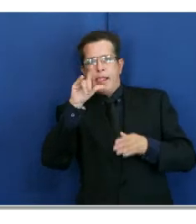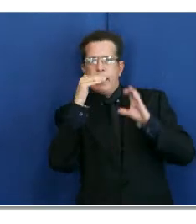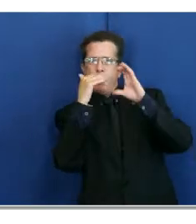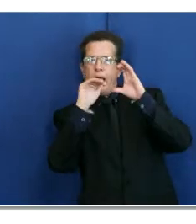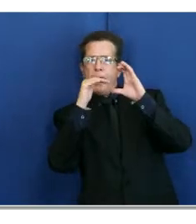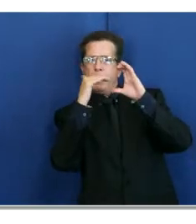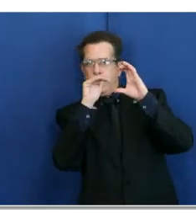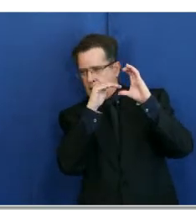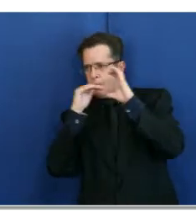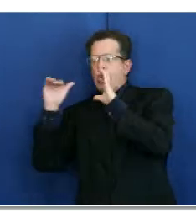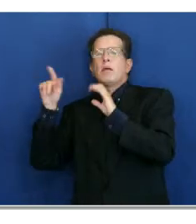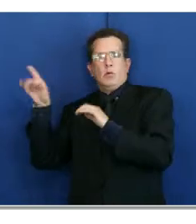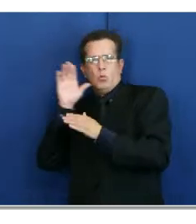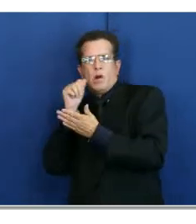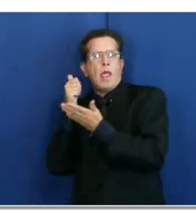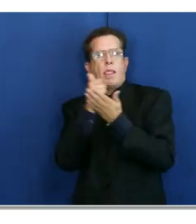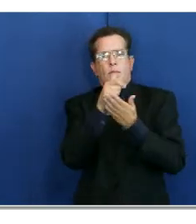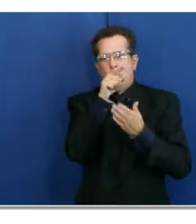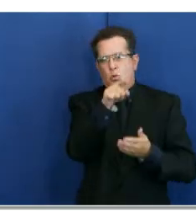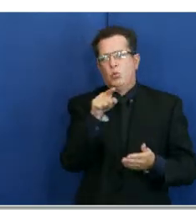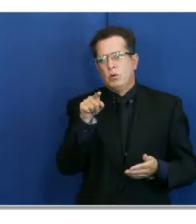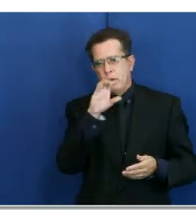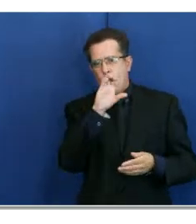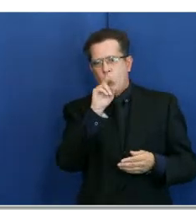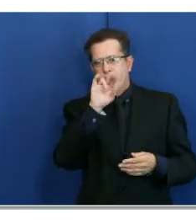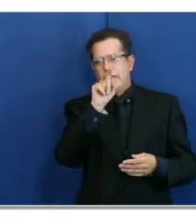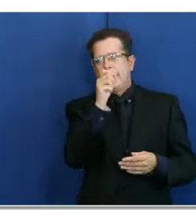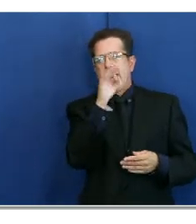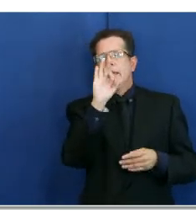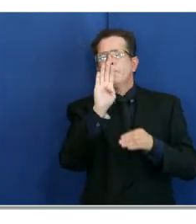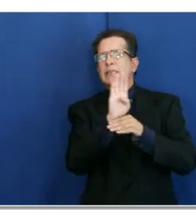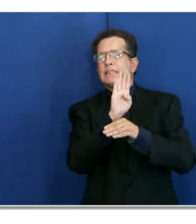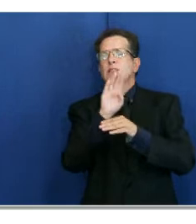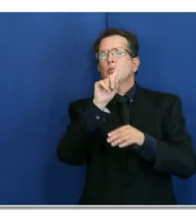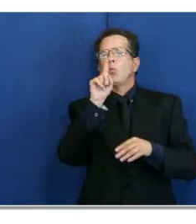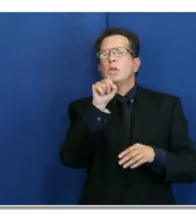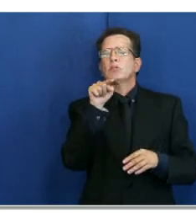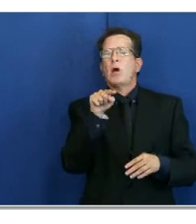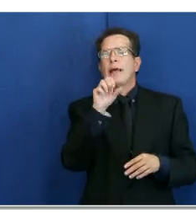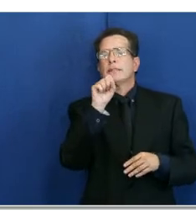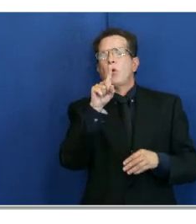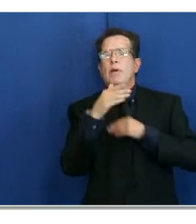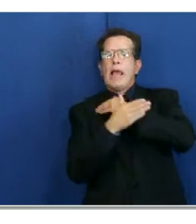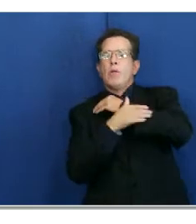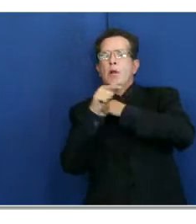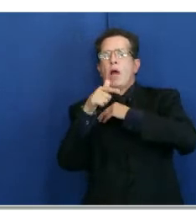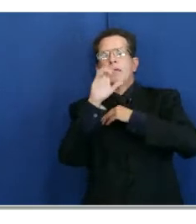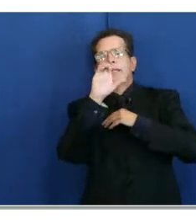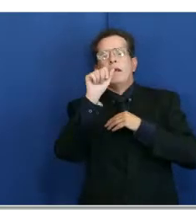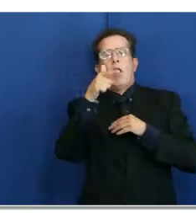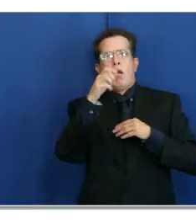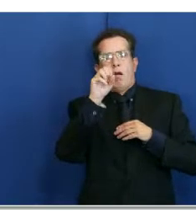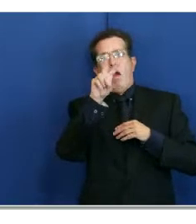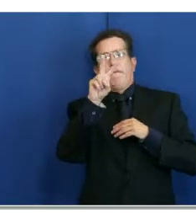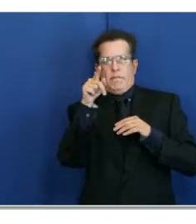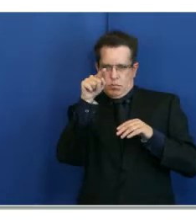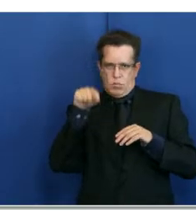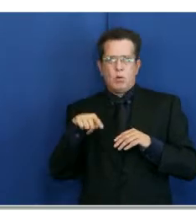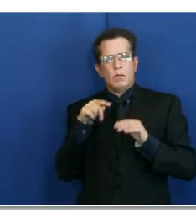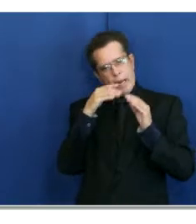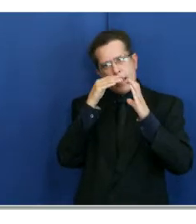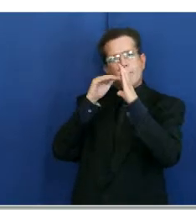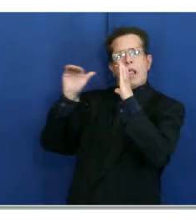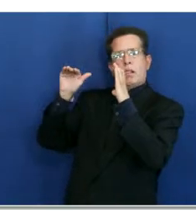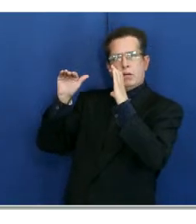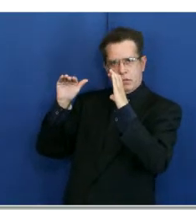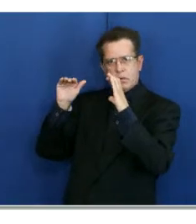business questions at sdcounty.ca.gov. But you take the guidance for your sector, and then let's go to the next slide here. And you go to